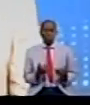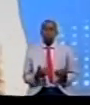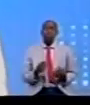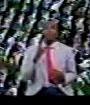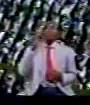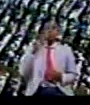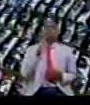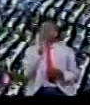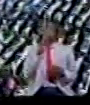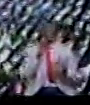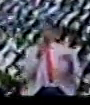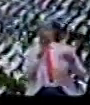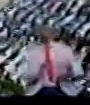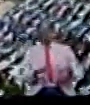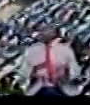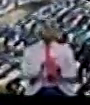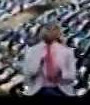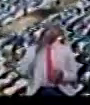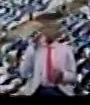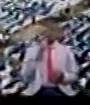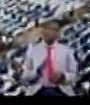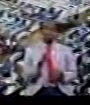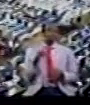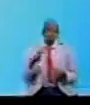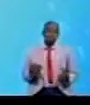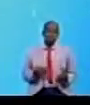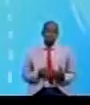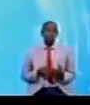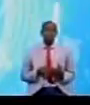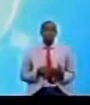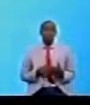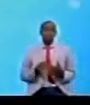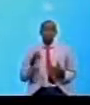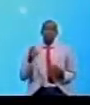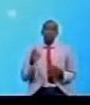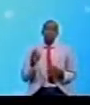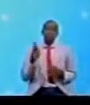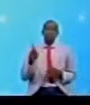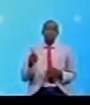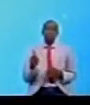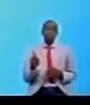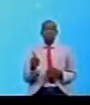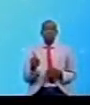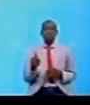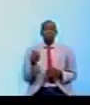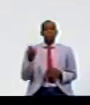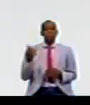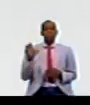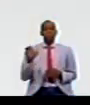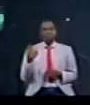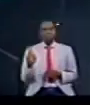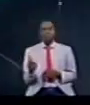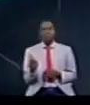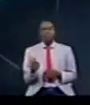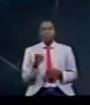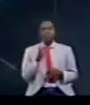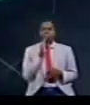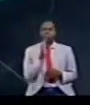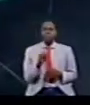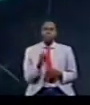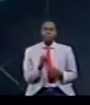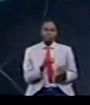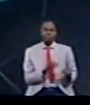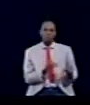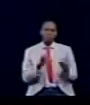poverty, affliction in form of impoverishment, people are going through a lot in this last day, I'm telling you. And that's why we